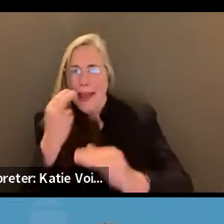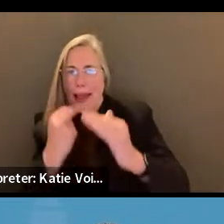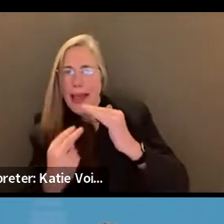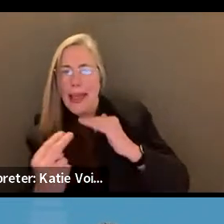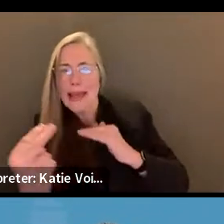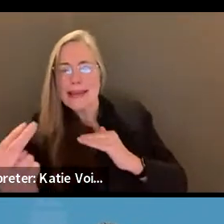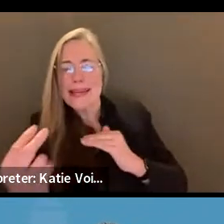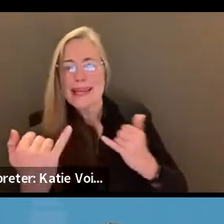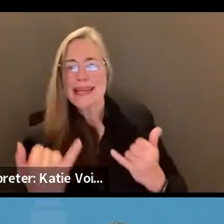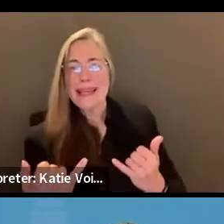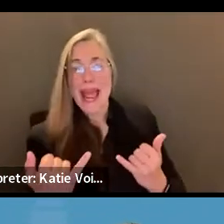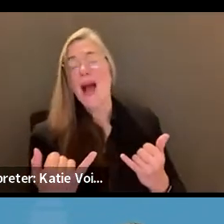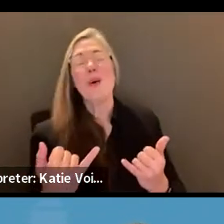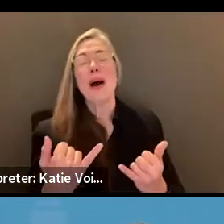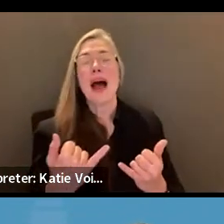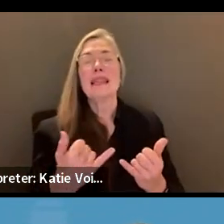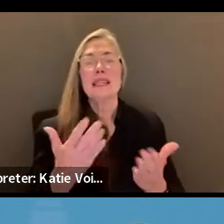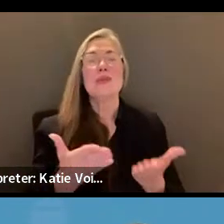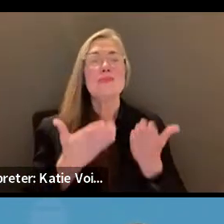need a motion for approval.